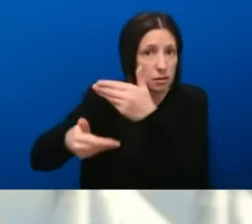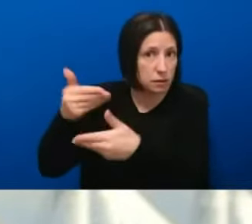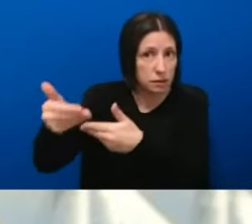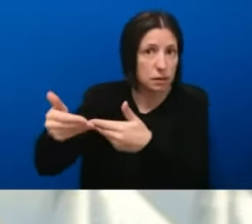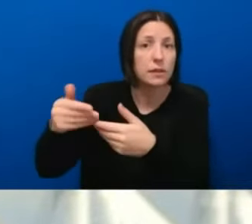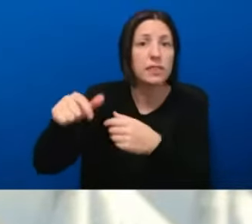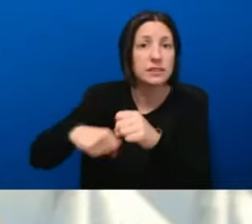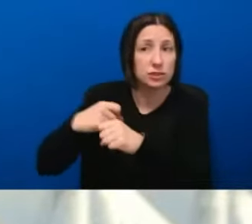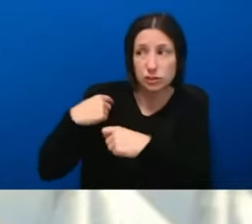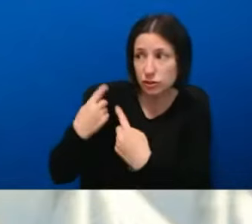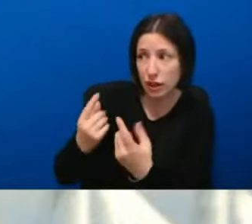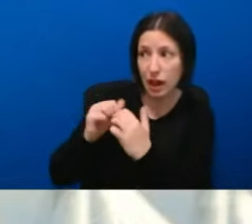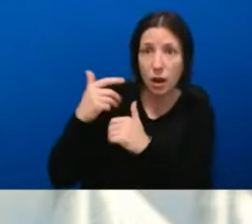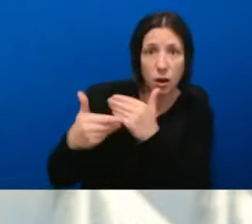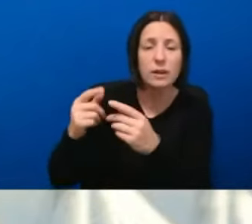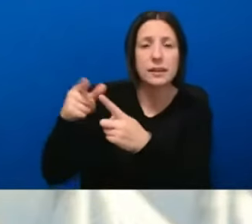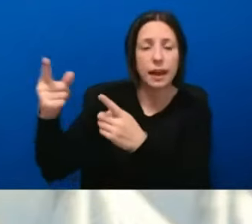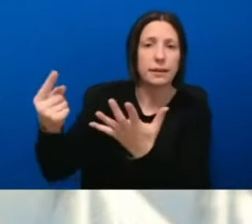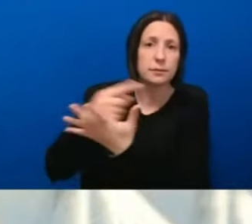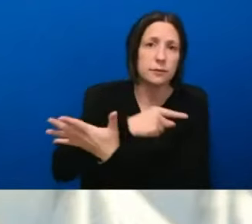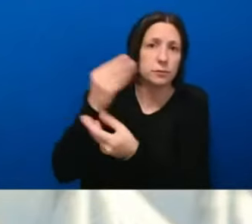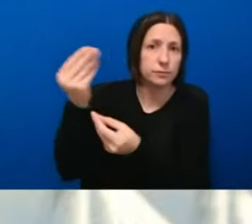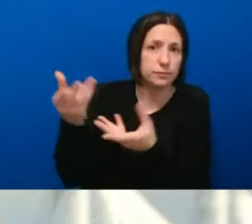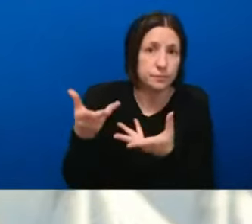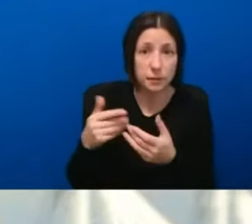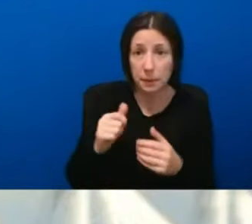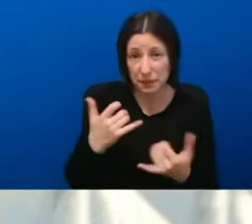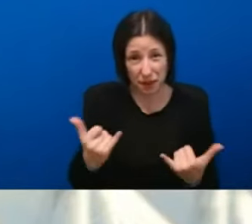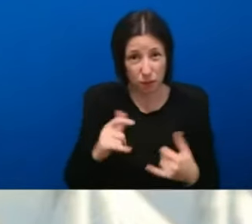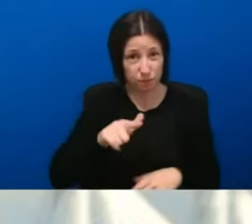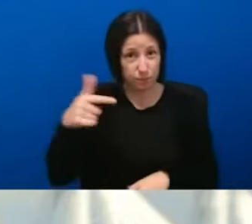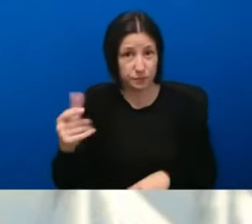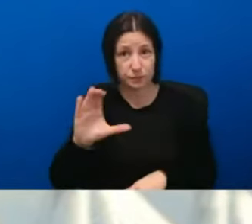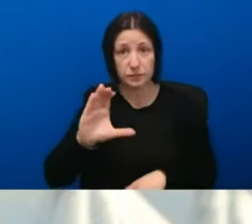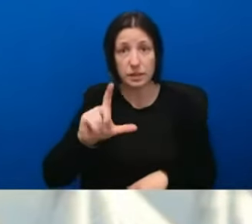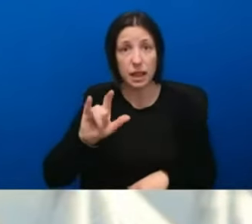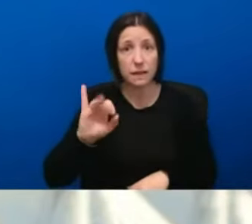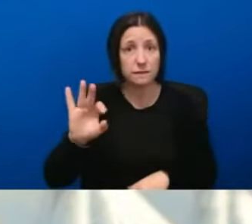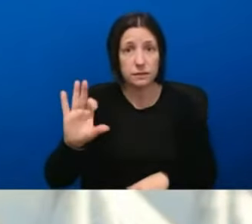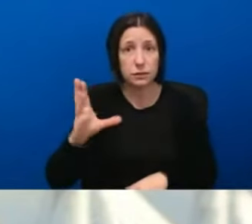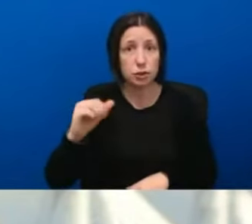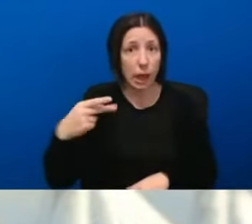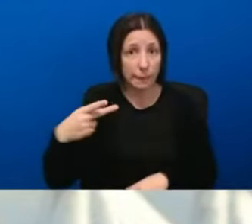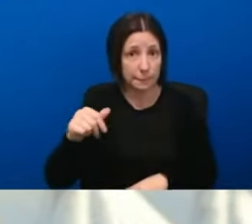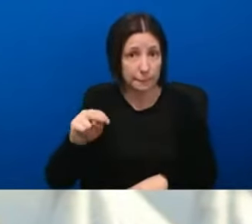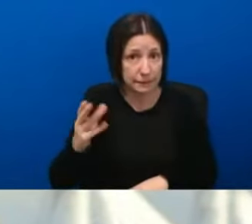of this year's program. So maybe I could turn it over now to Cliff Chapman.